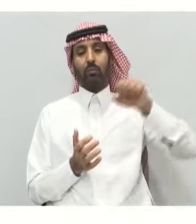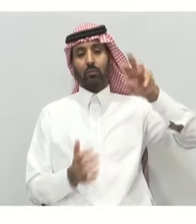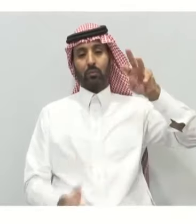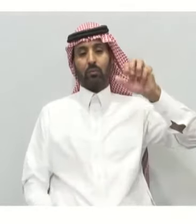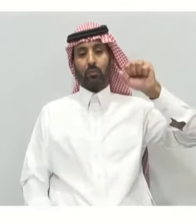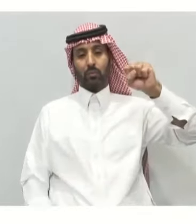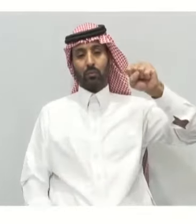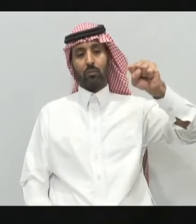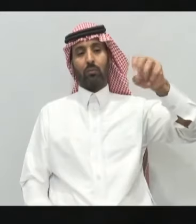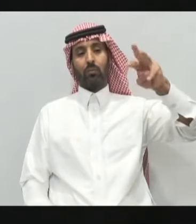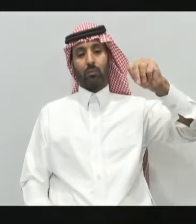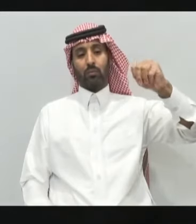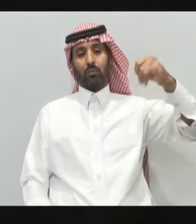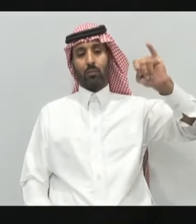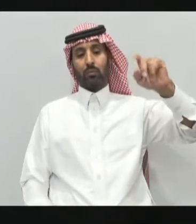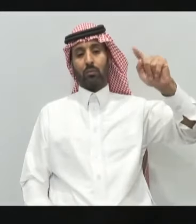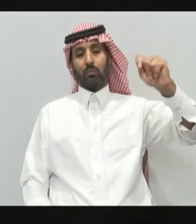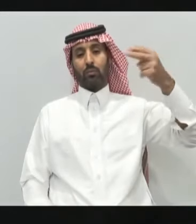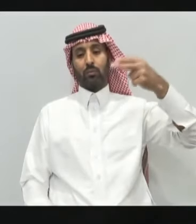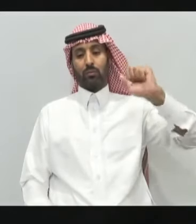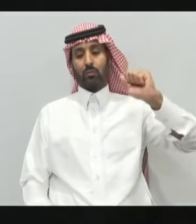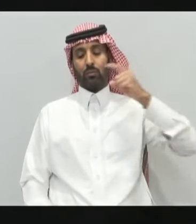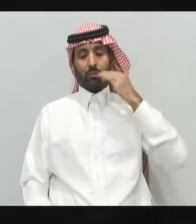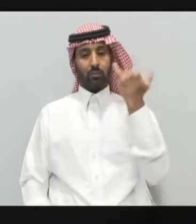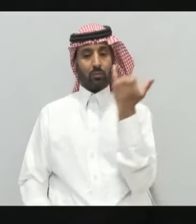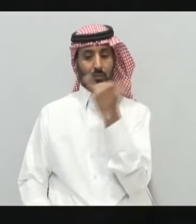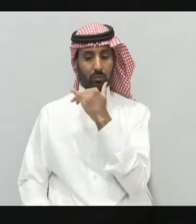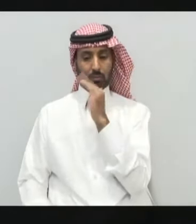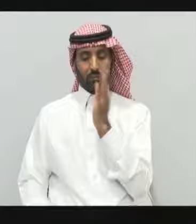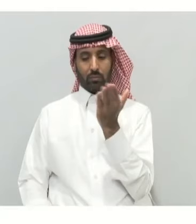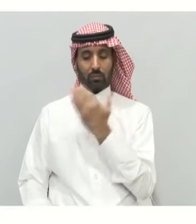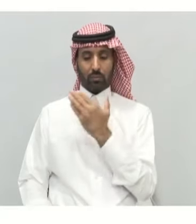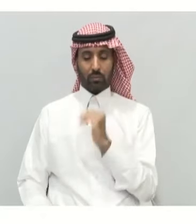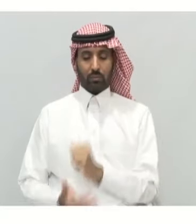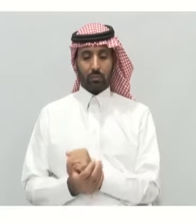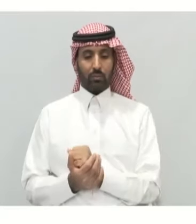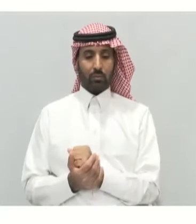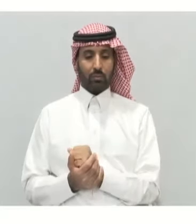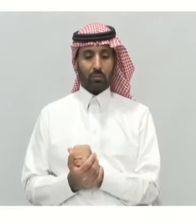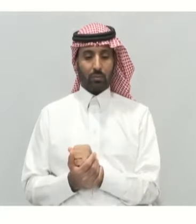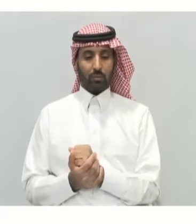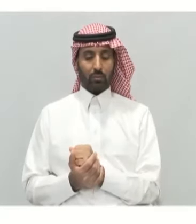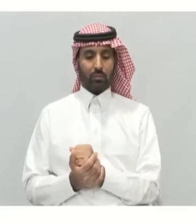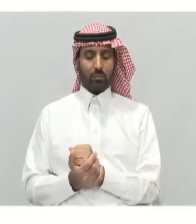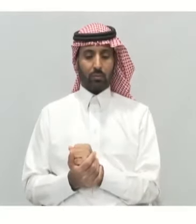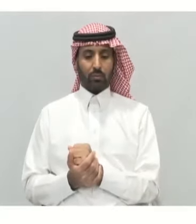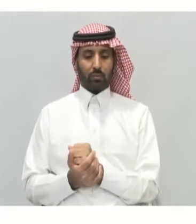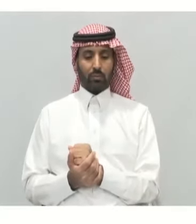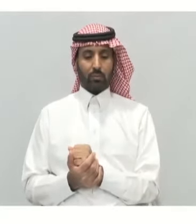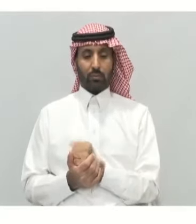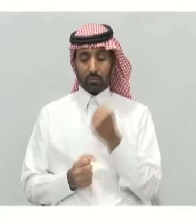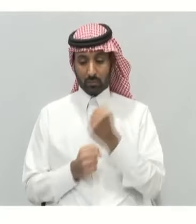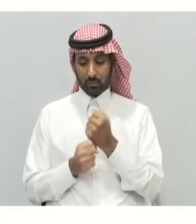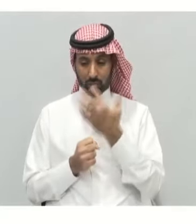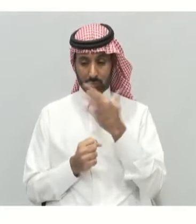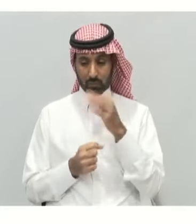Mr. Smith is very good. Mr. Smith is teaching English. So since we're using the simple present tense,